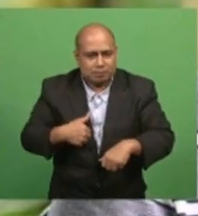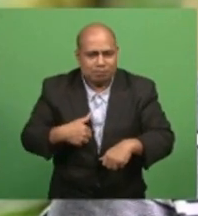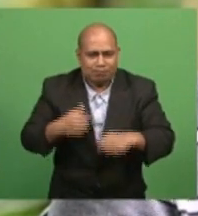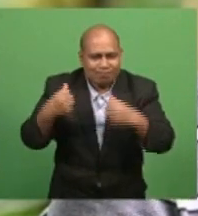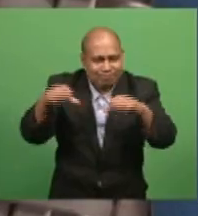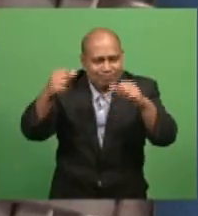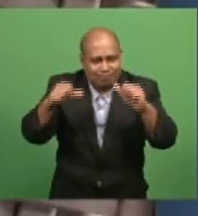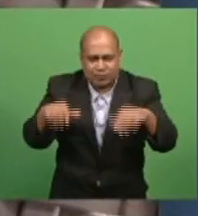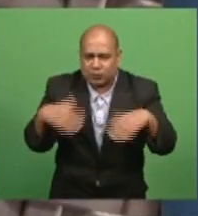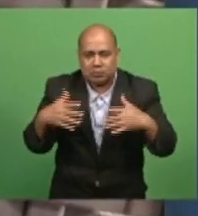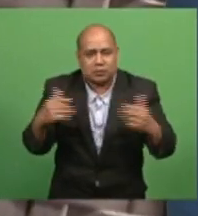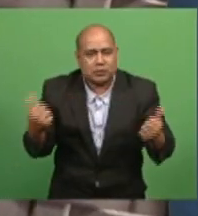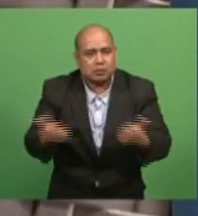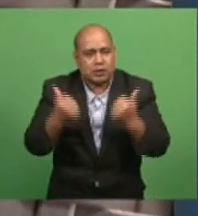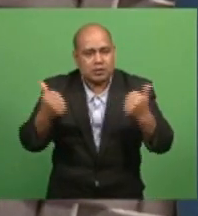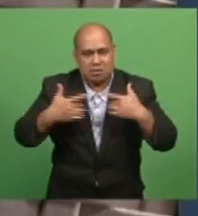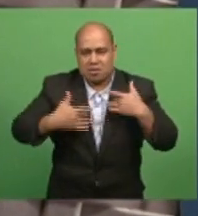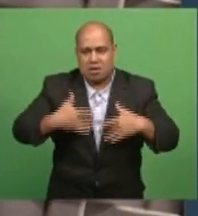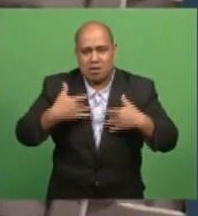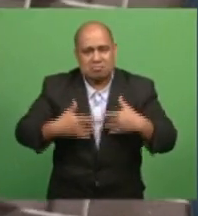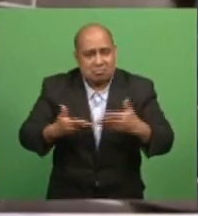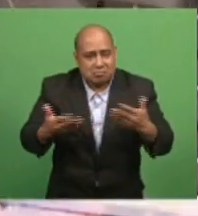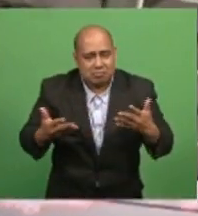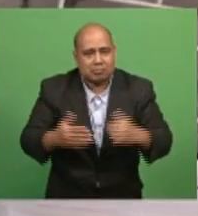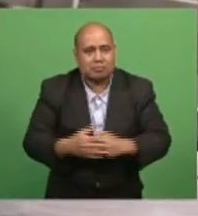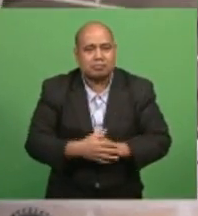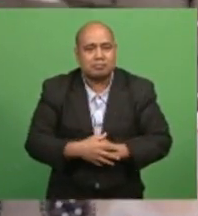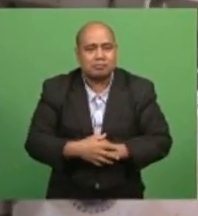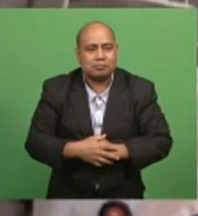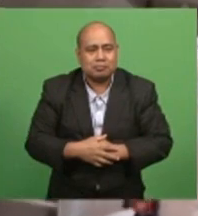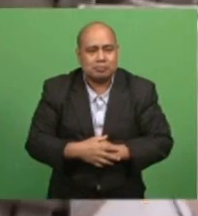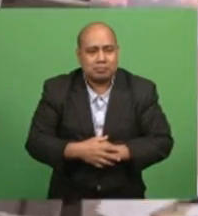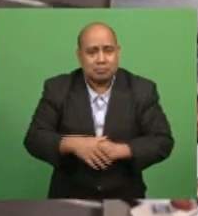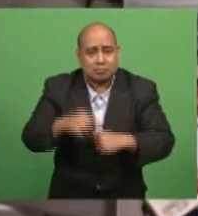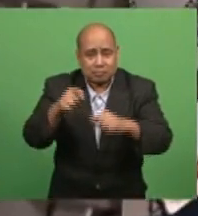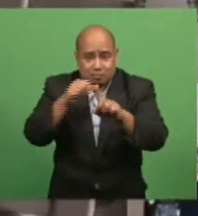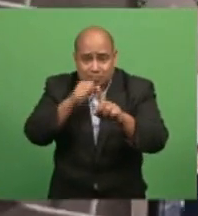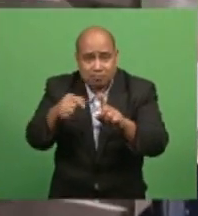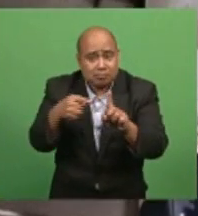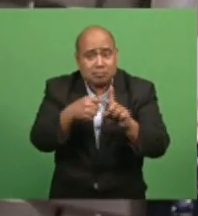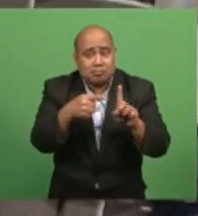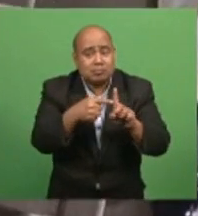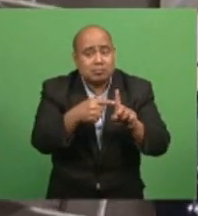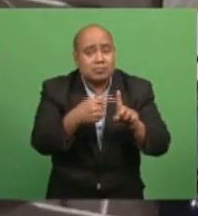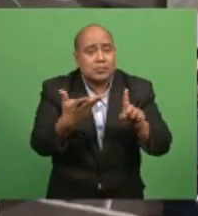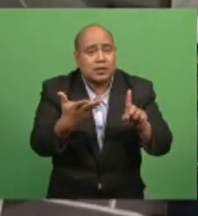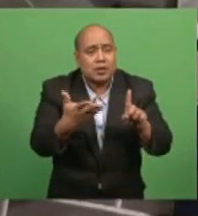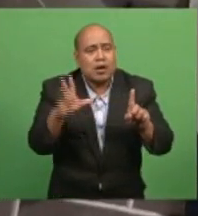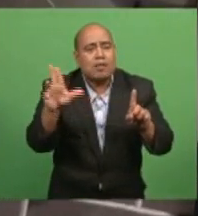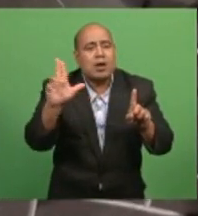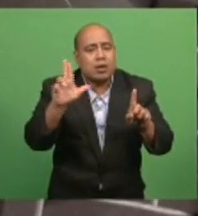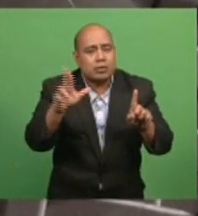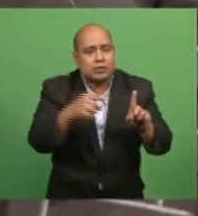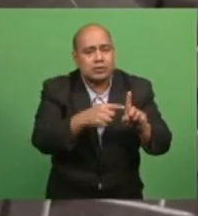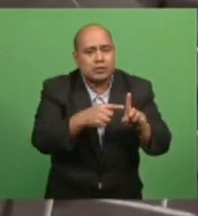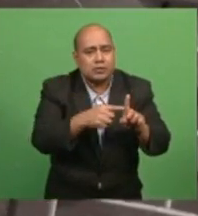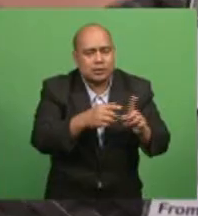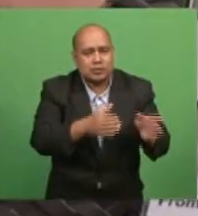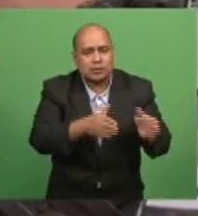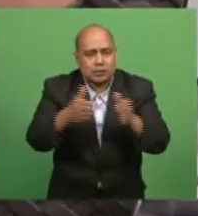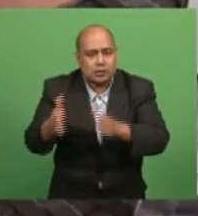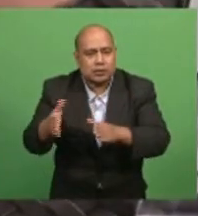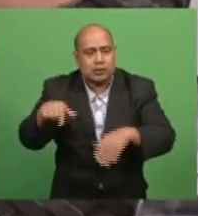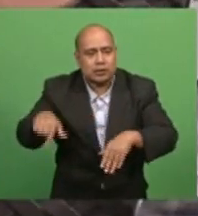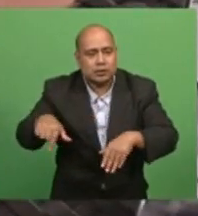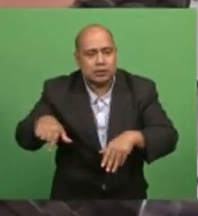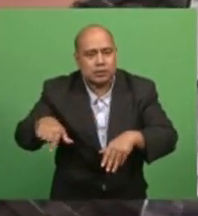life. Vuatelevu, who is from Mavana village in Vanuambalavu, Lau, moved to the capital city in his prime